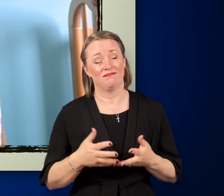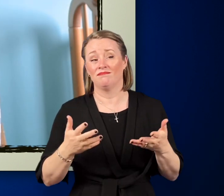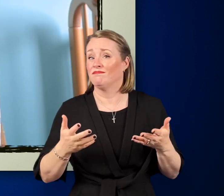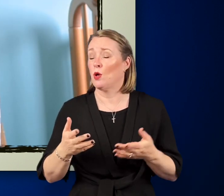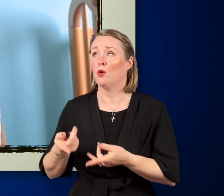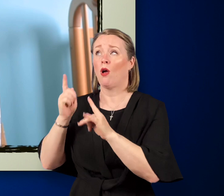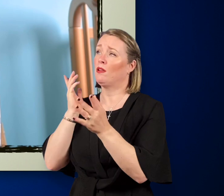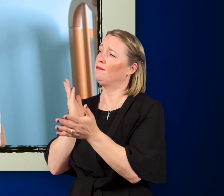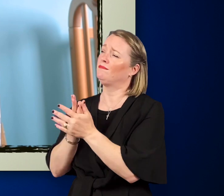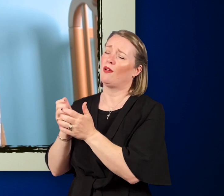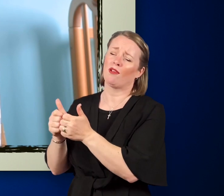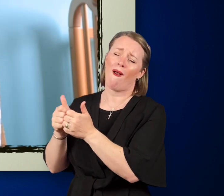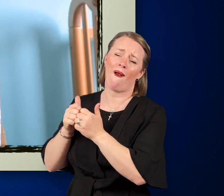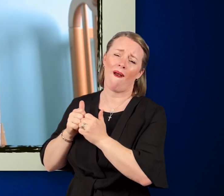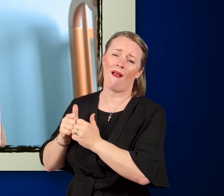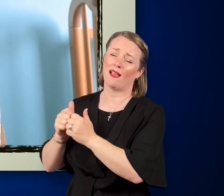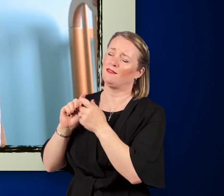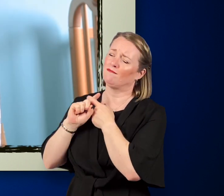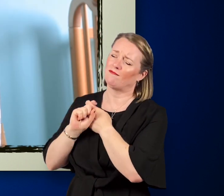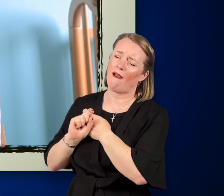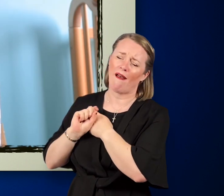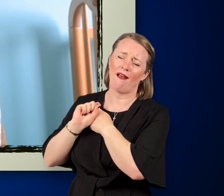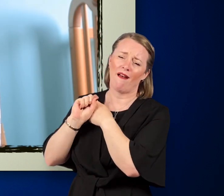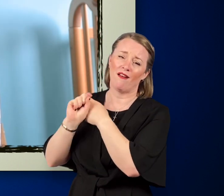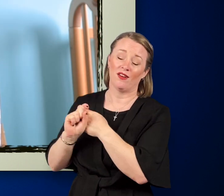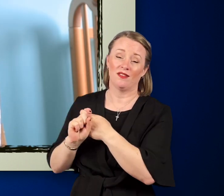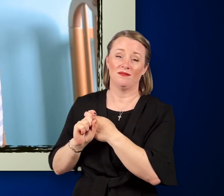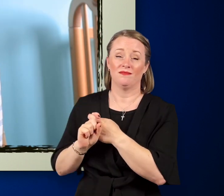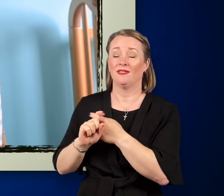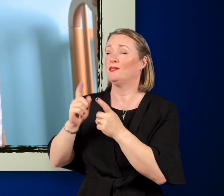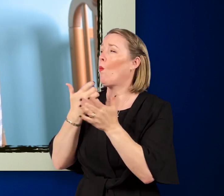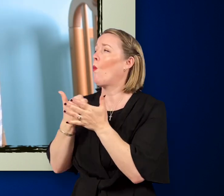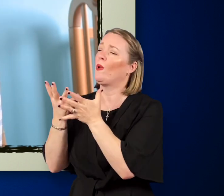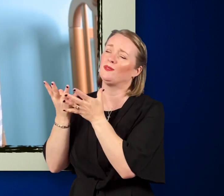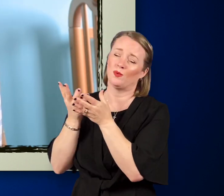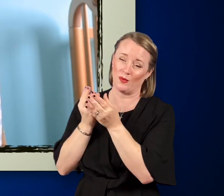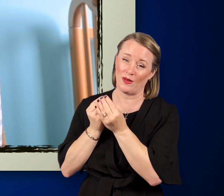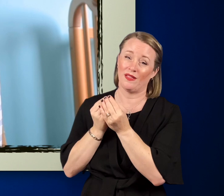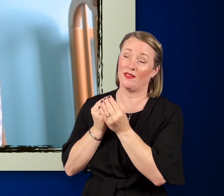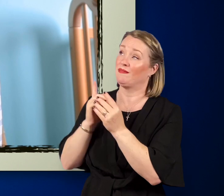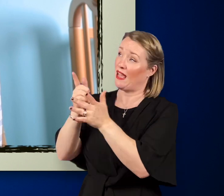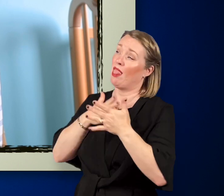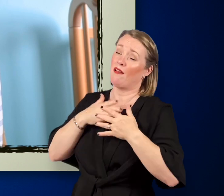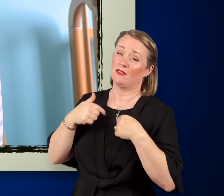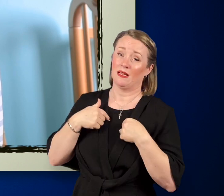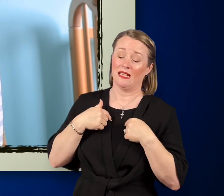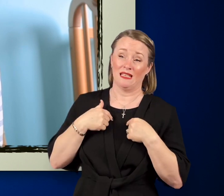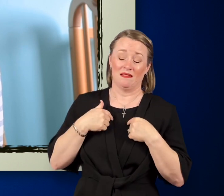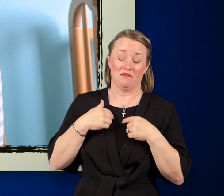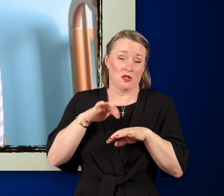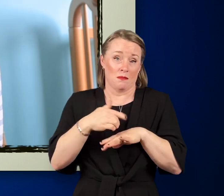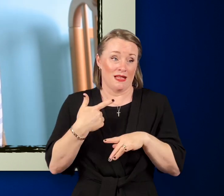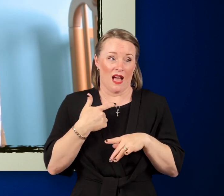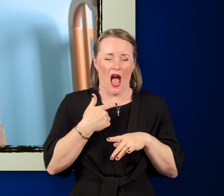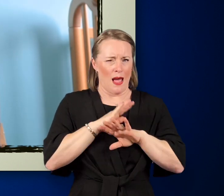God is incredibly kind and faithful. I've always known him with me, and he's loved me just as much, even when it's